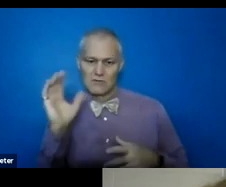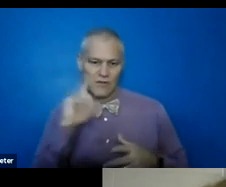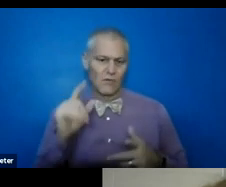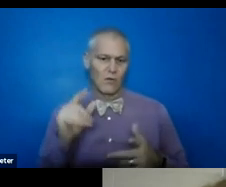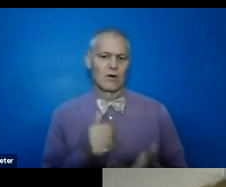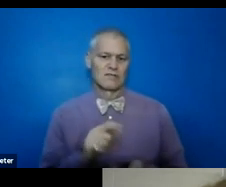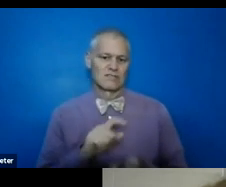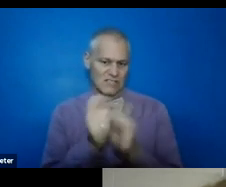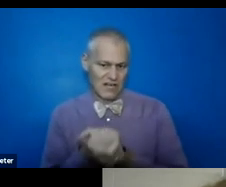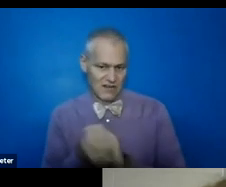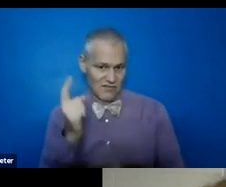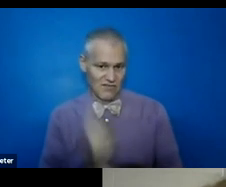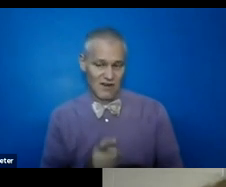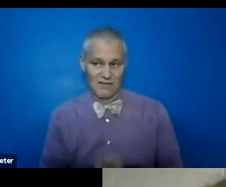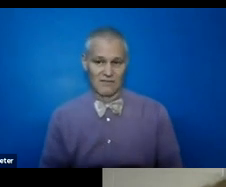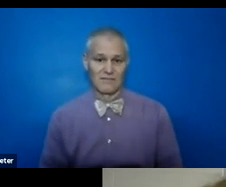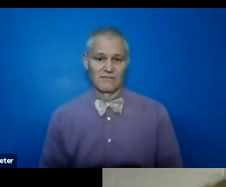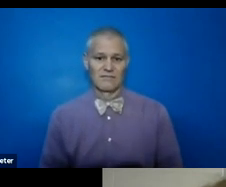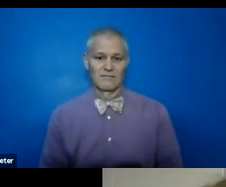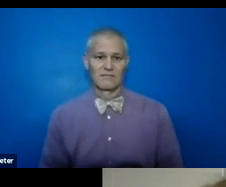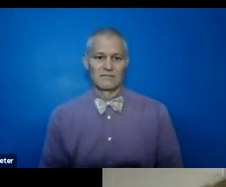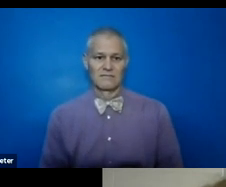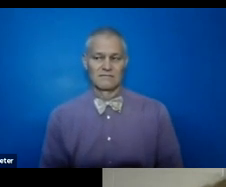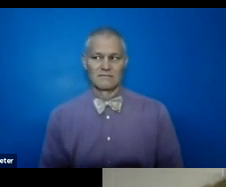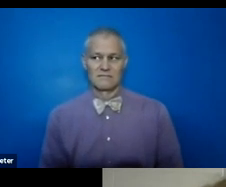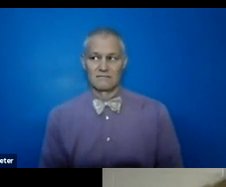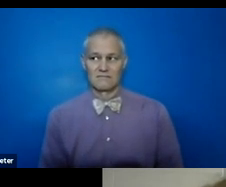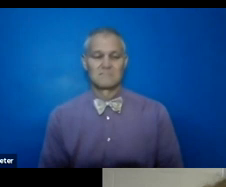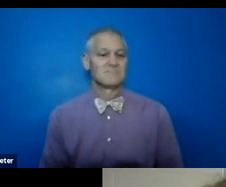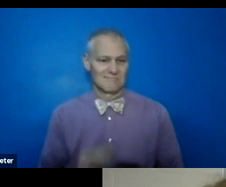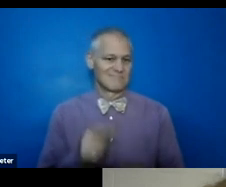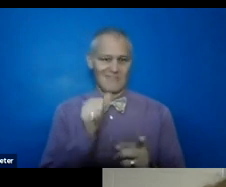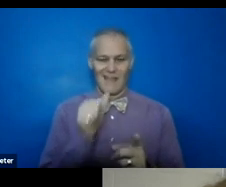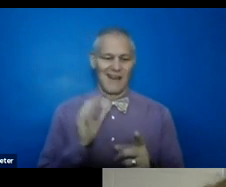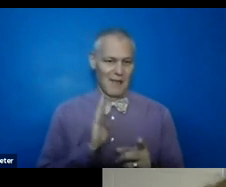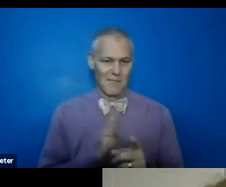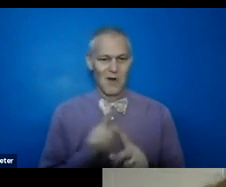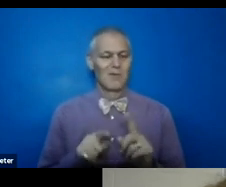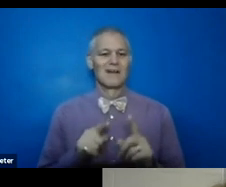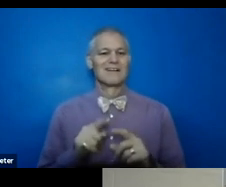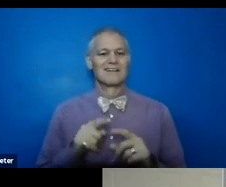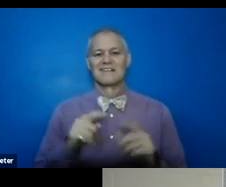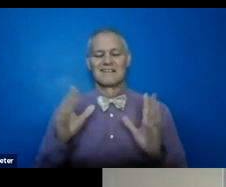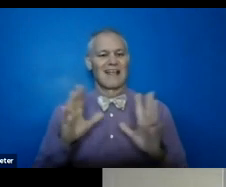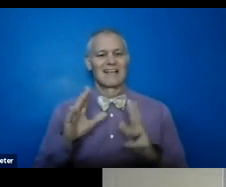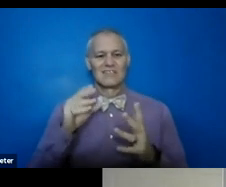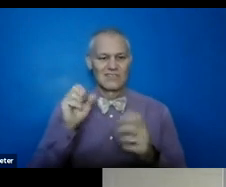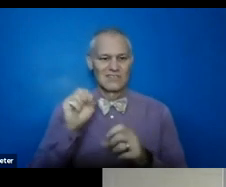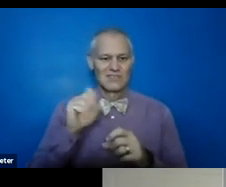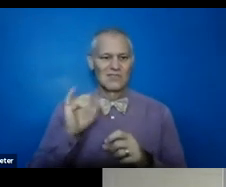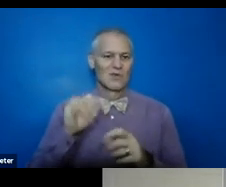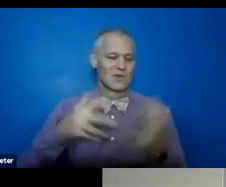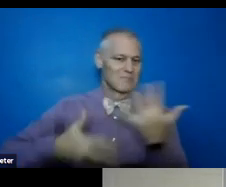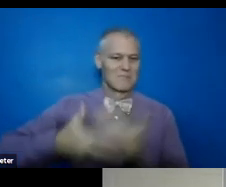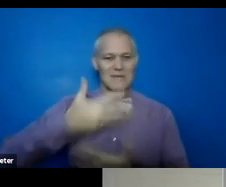change. Yeah. Not only on board, but somehow it's like in Pramundo's like social media world where like